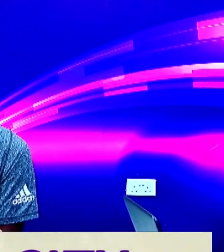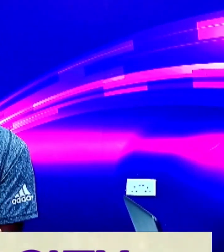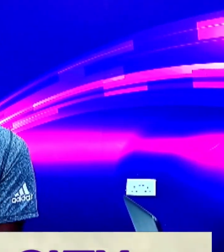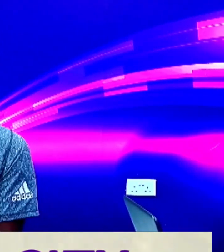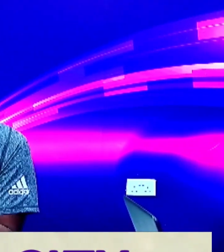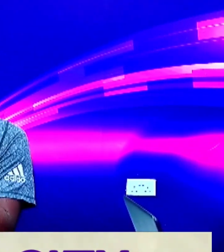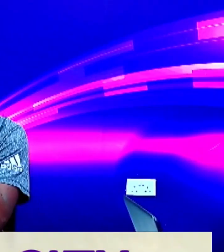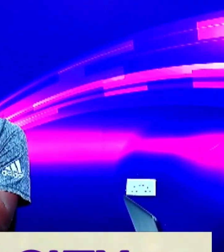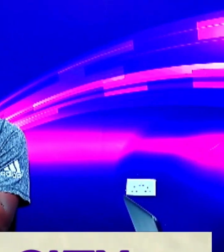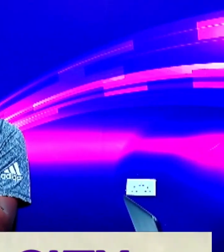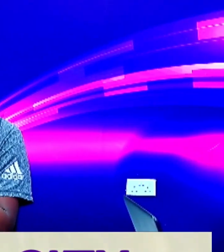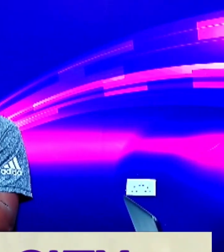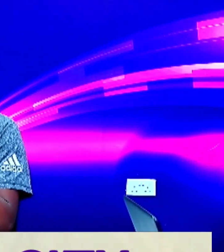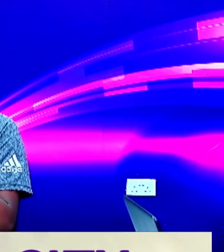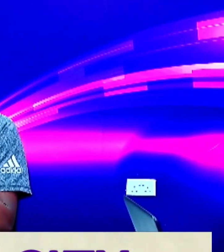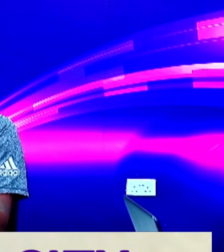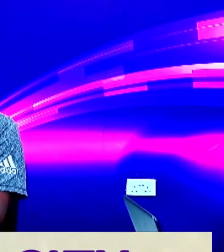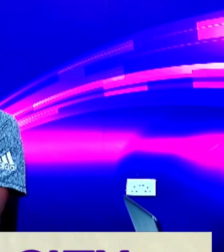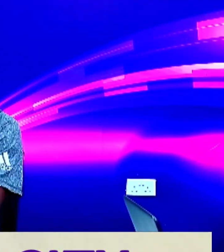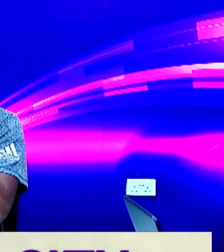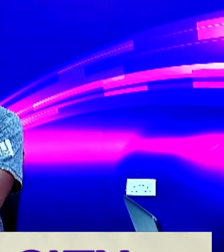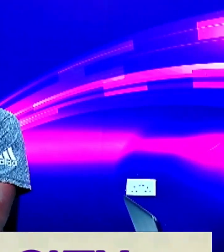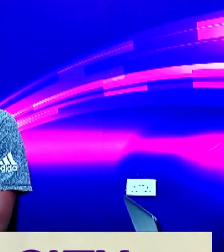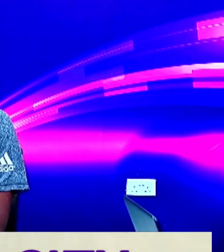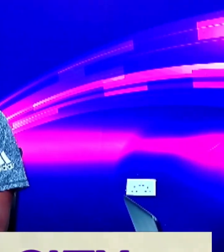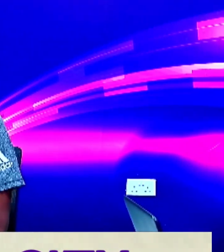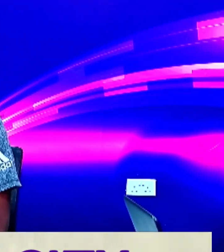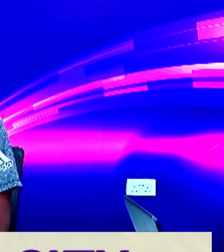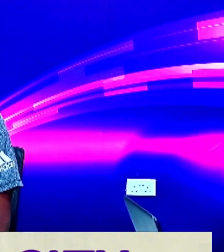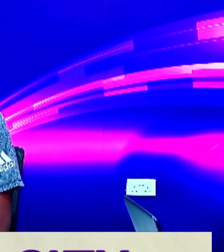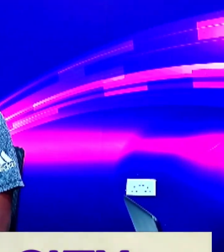telling you, Arsenal,